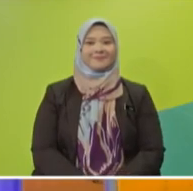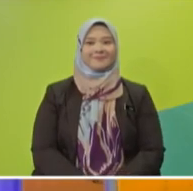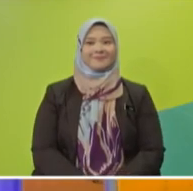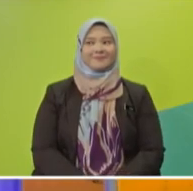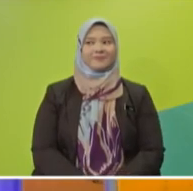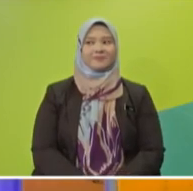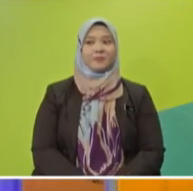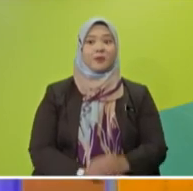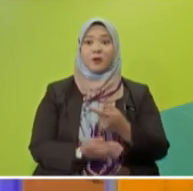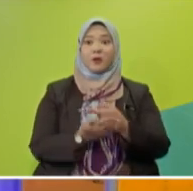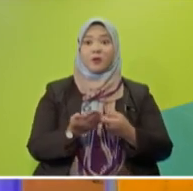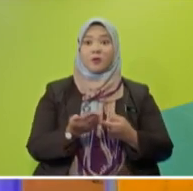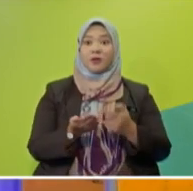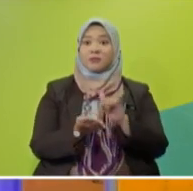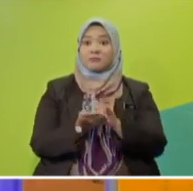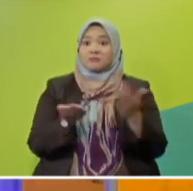Okay, Monis?